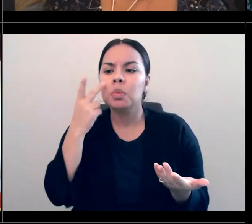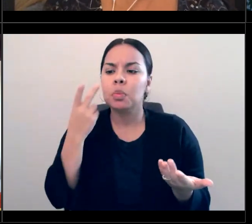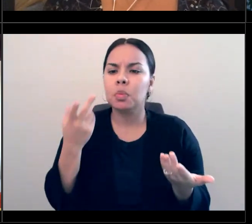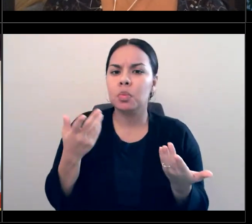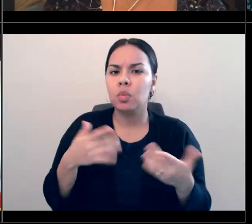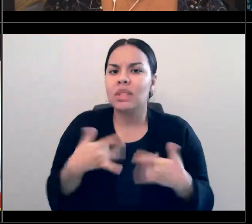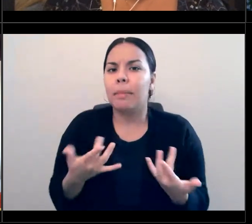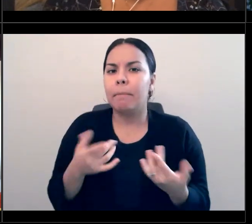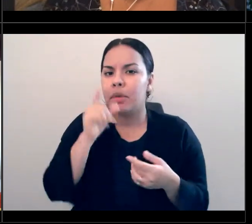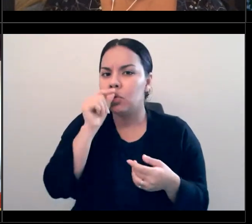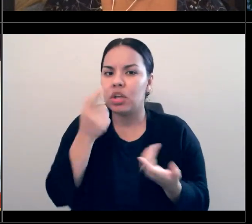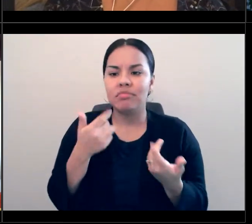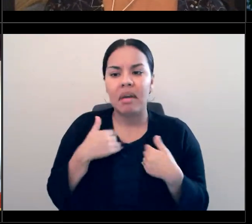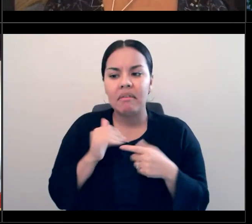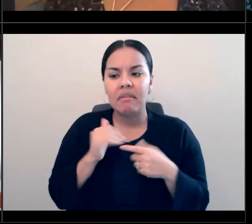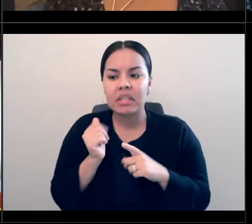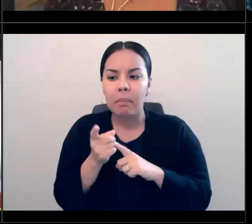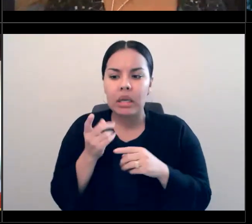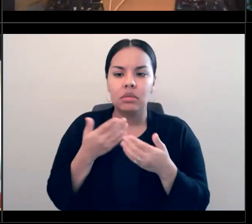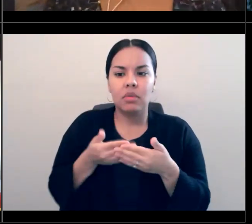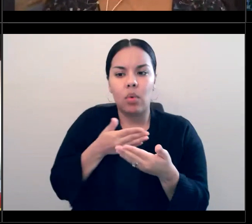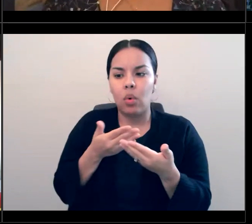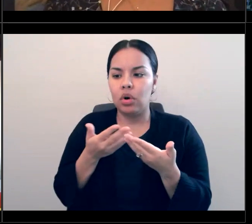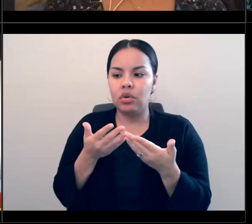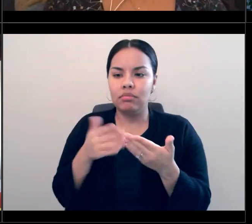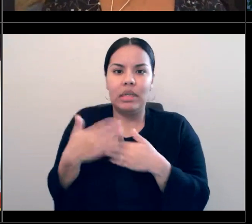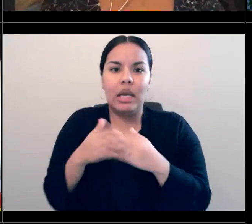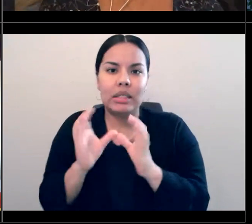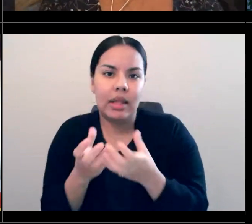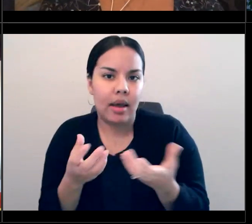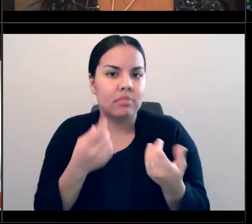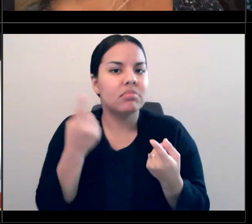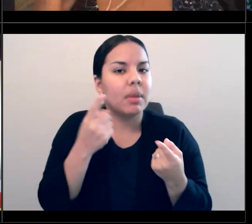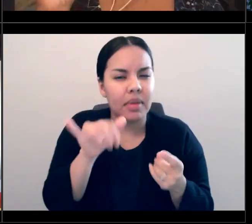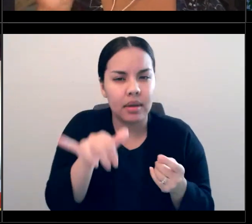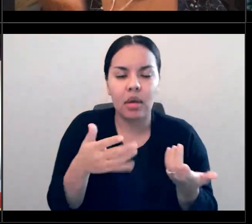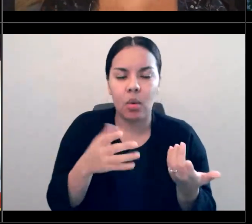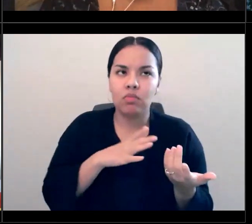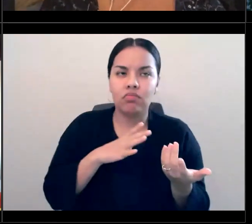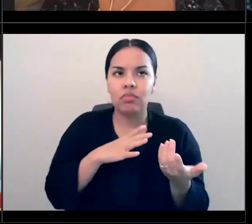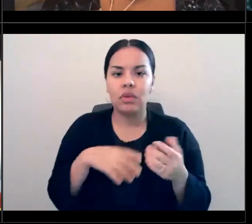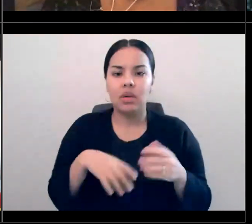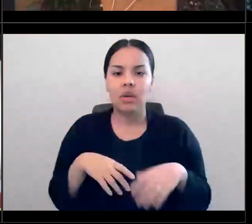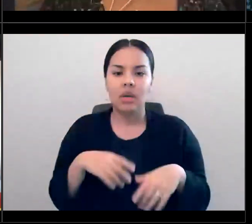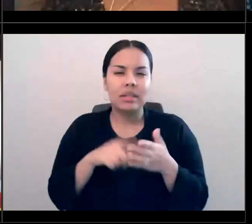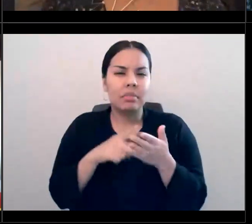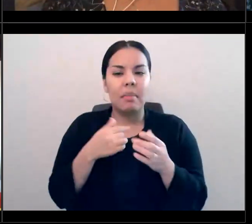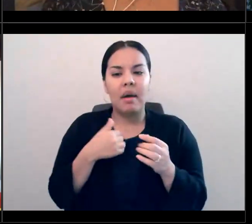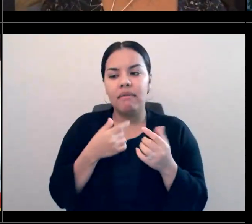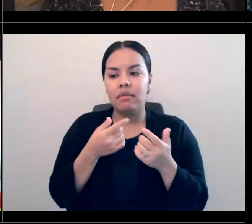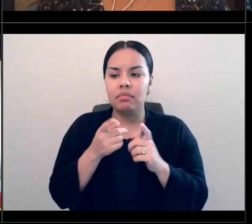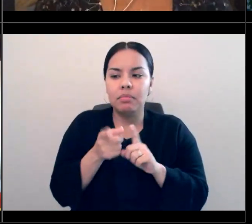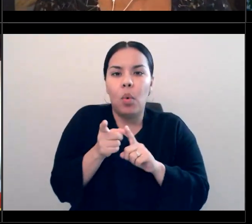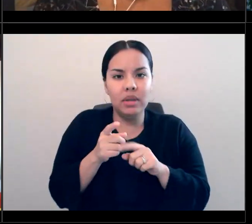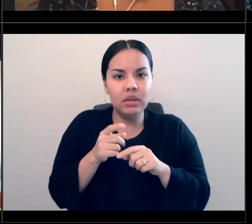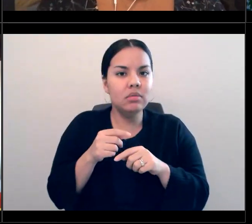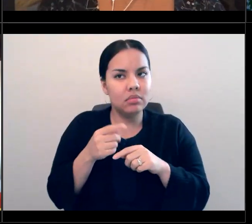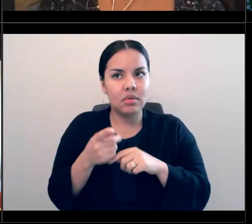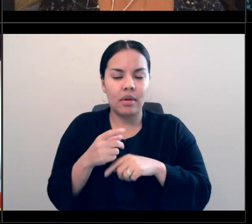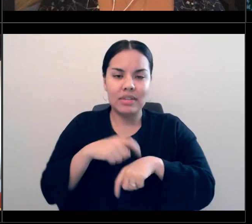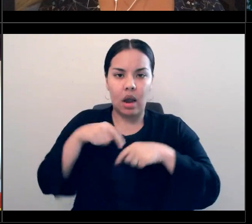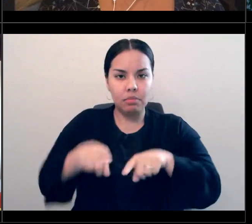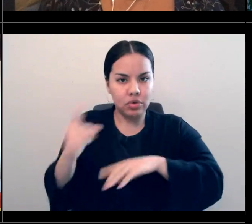I have between classes or whatever. And so you can do it with your scraps of time.